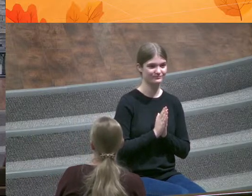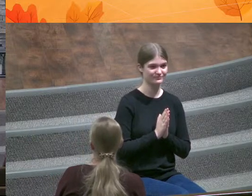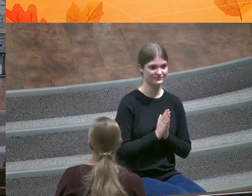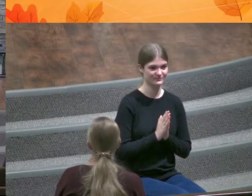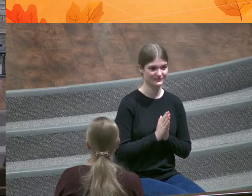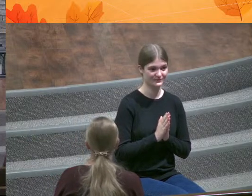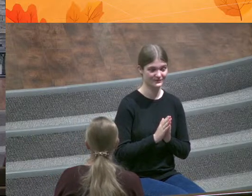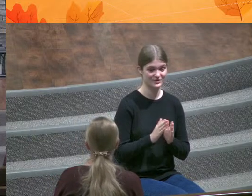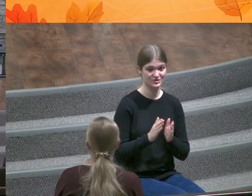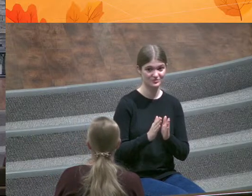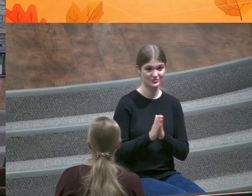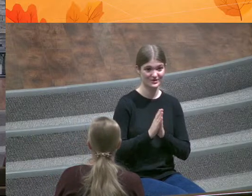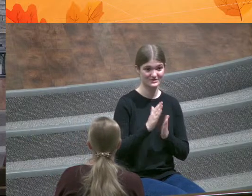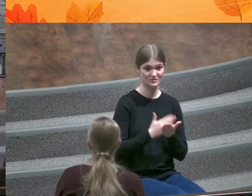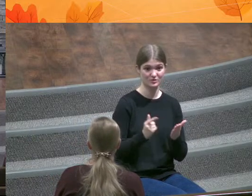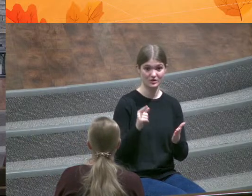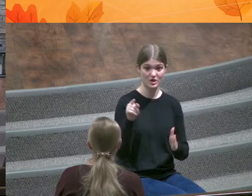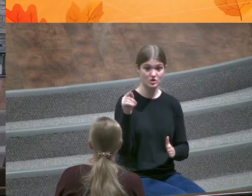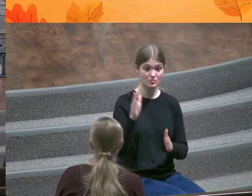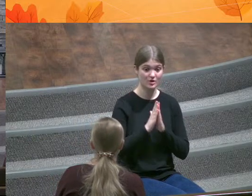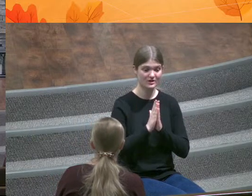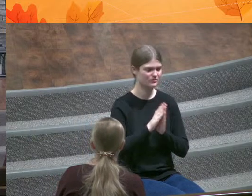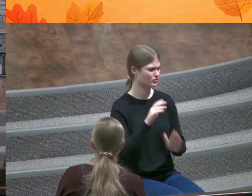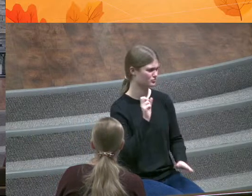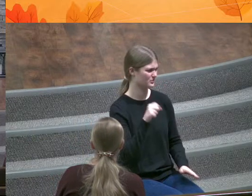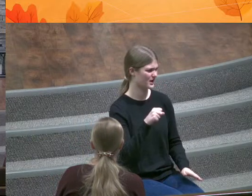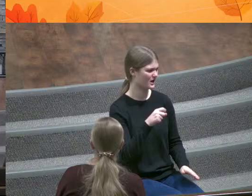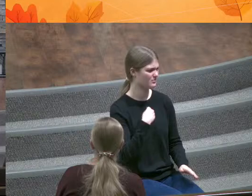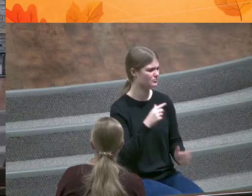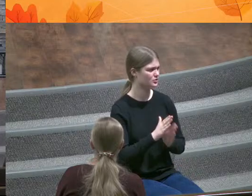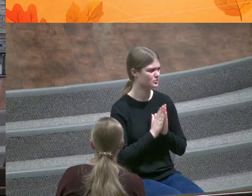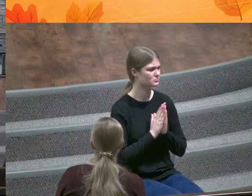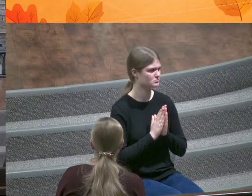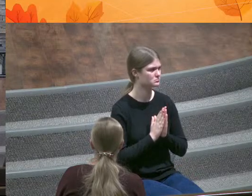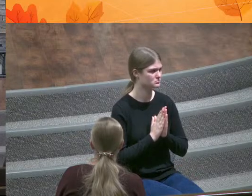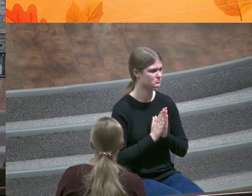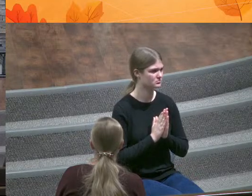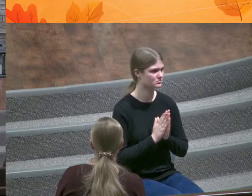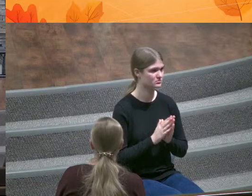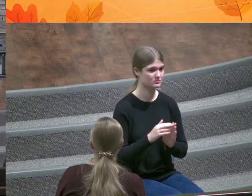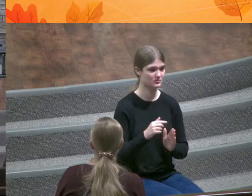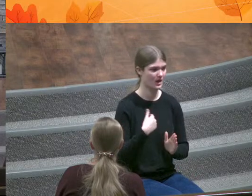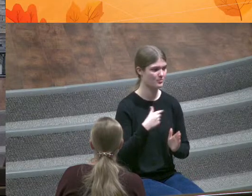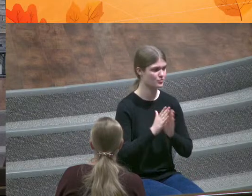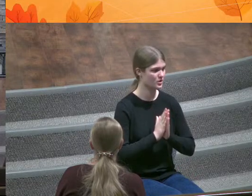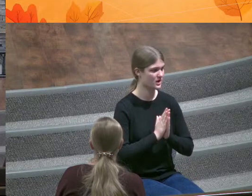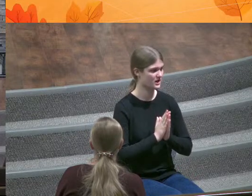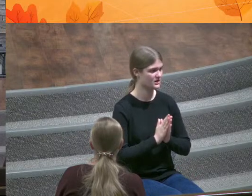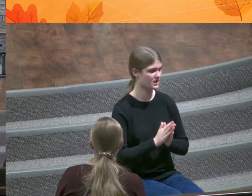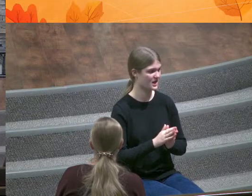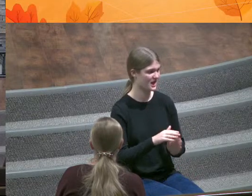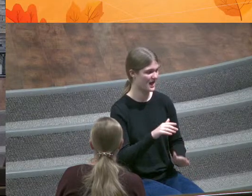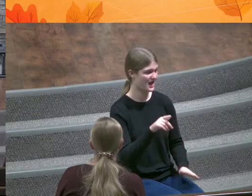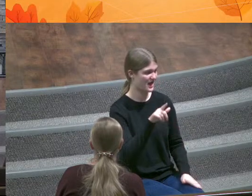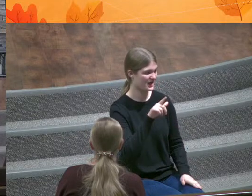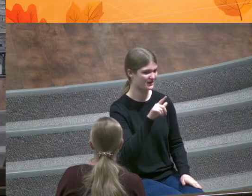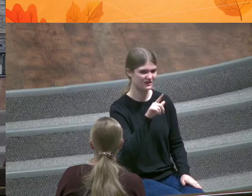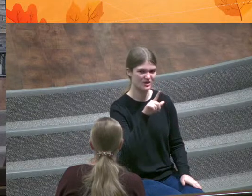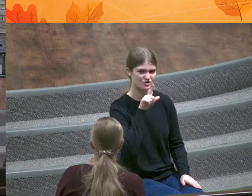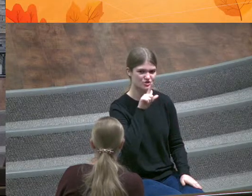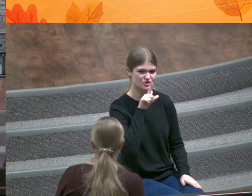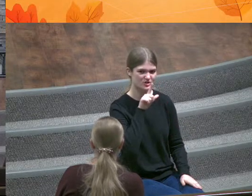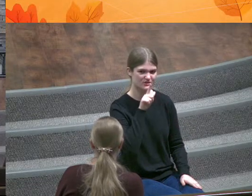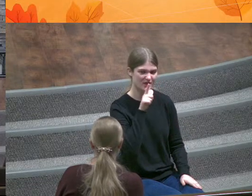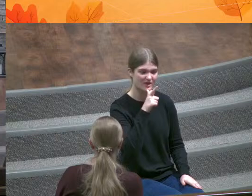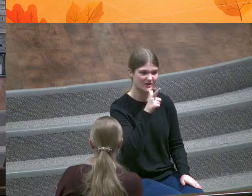You ask somebody, do you pray? Yeah, I pray. I prayed at lunch today. We always pray over